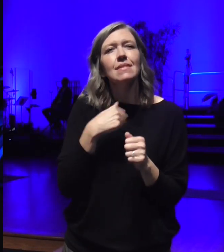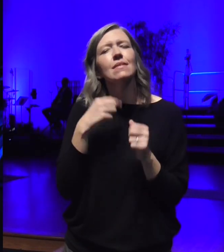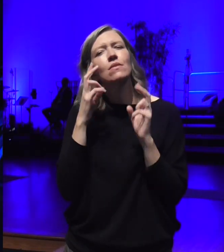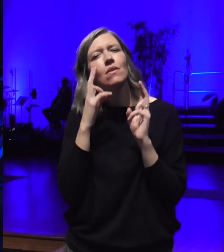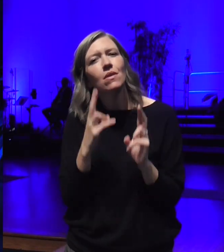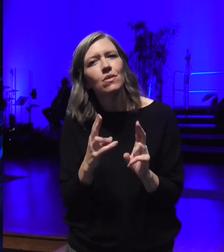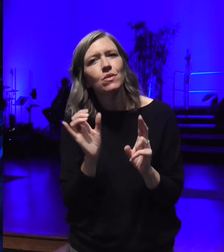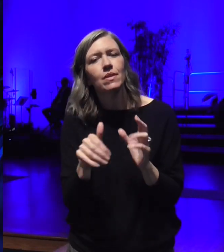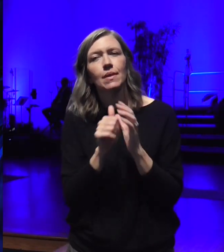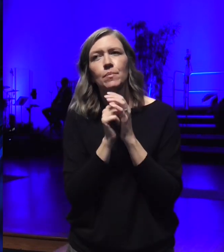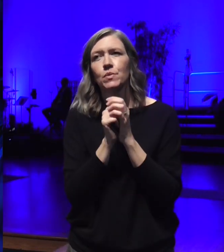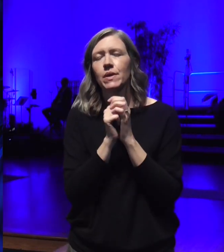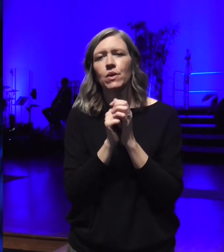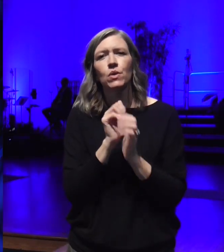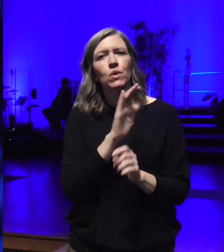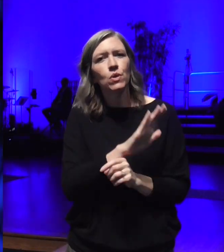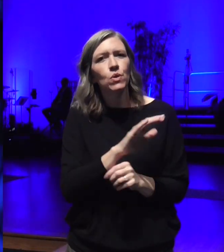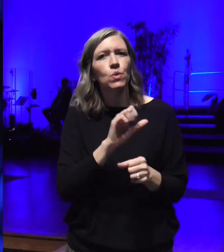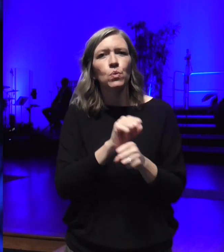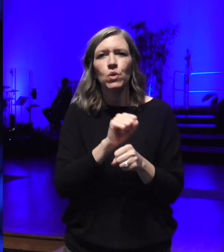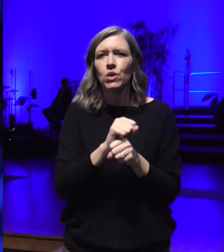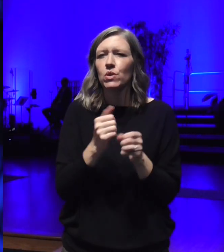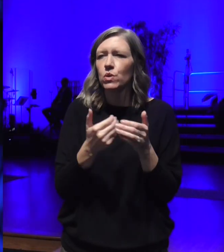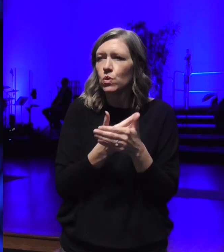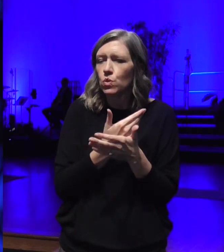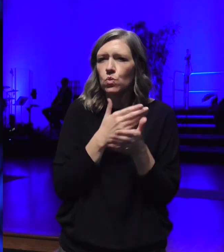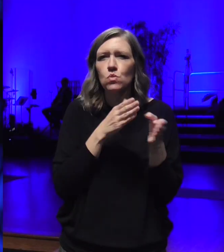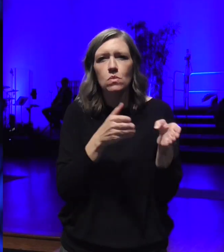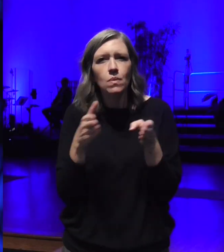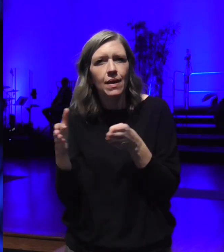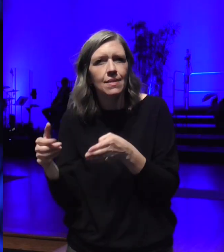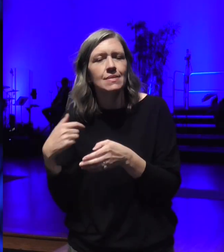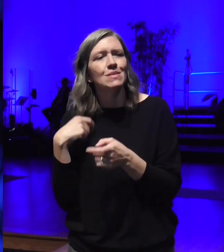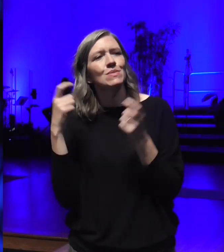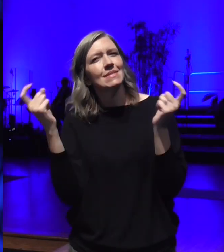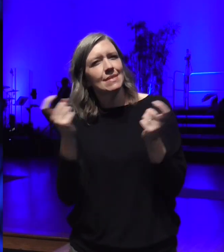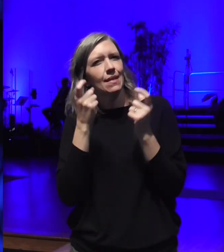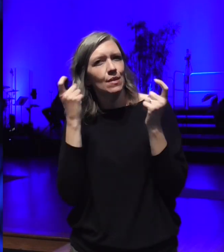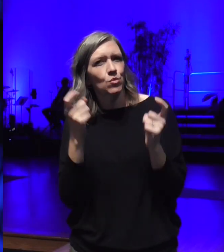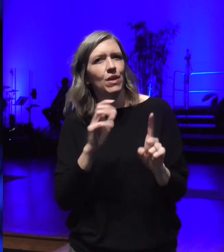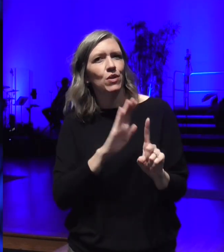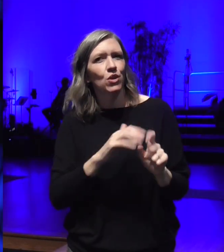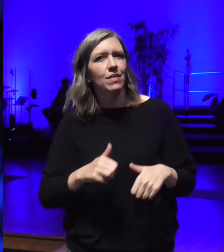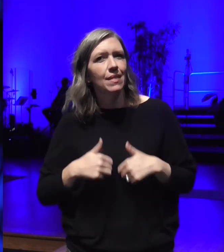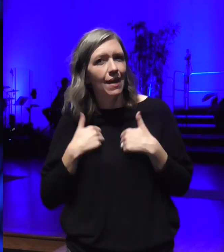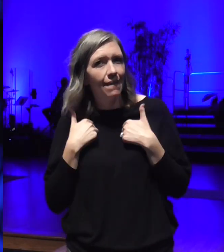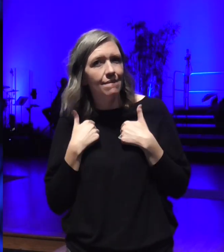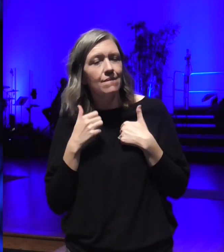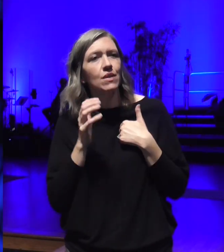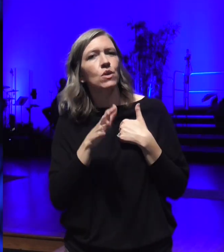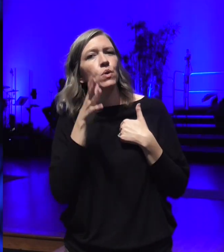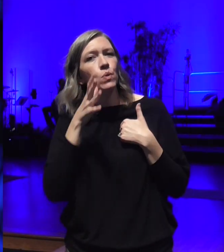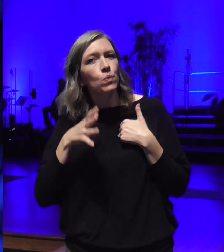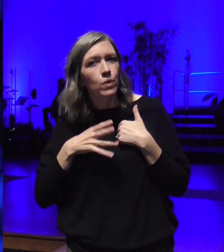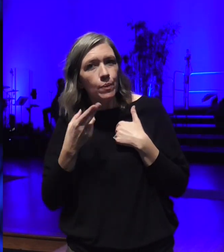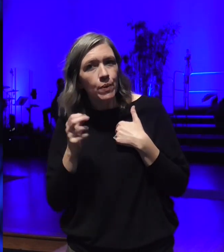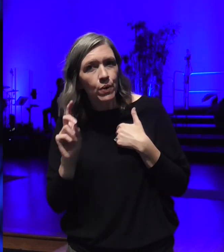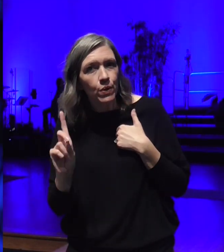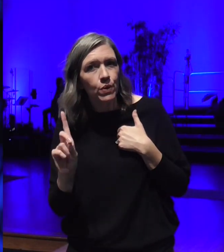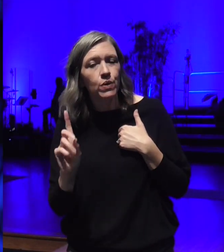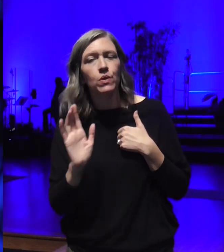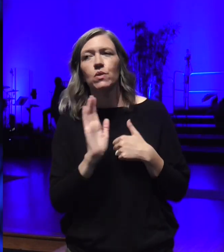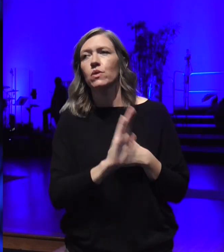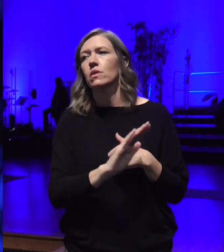as it continues to do its work in new form and new ways as we celebrate her life, her womanhood, and